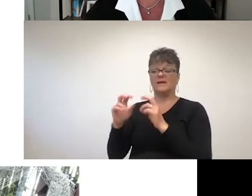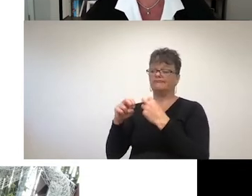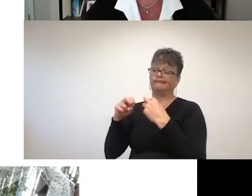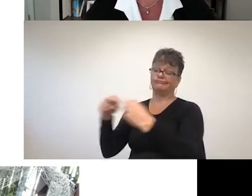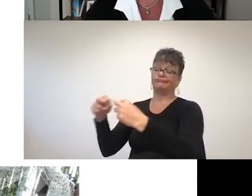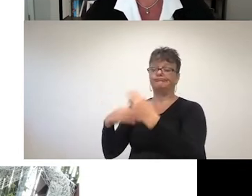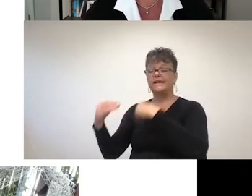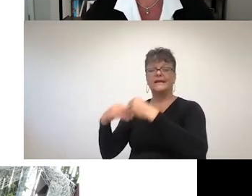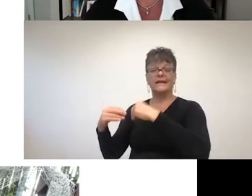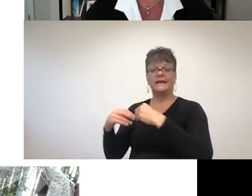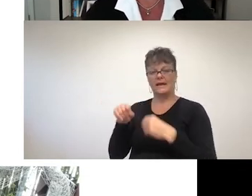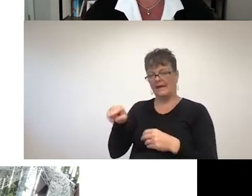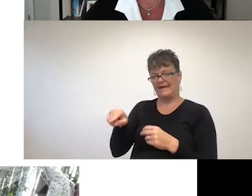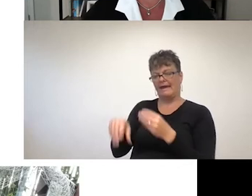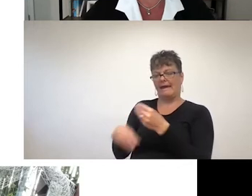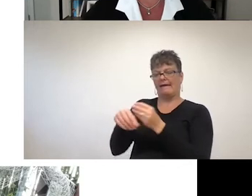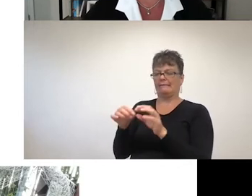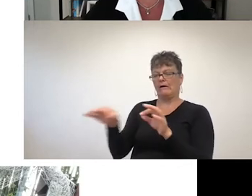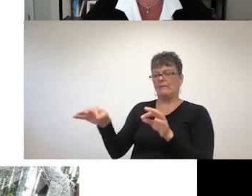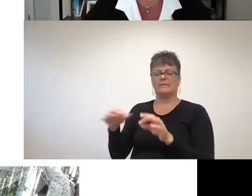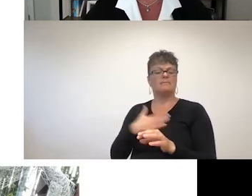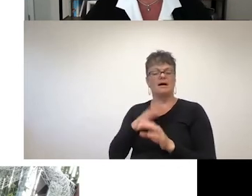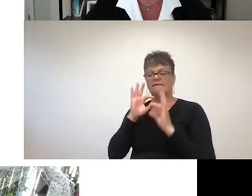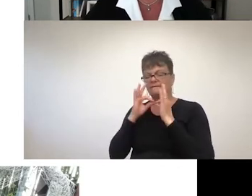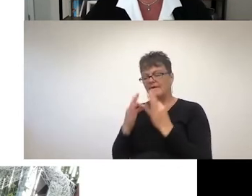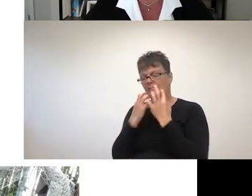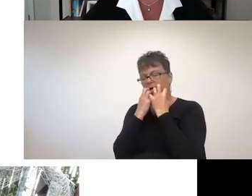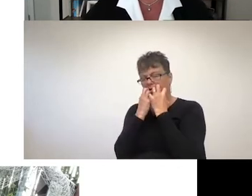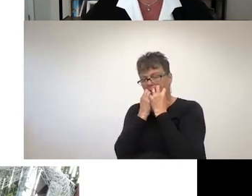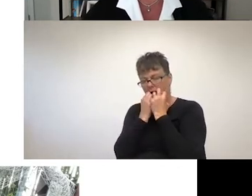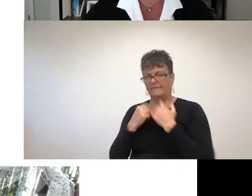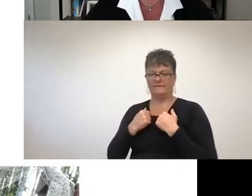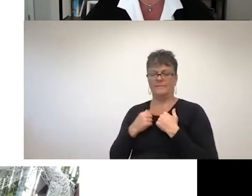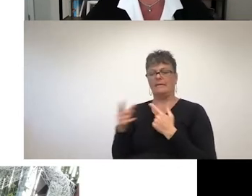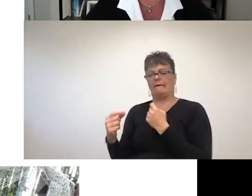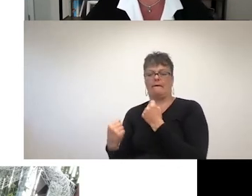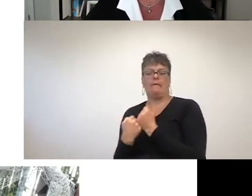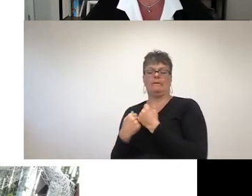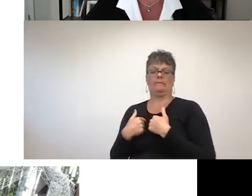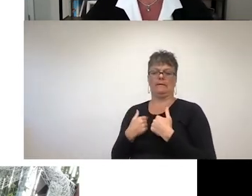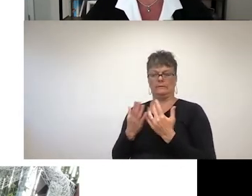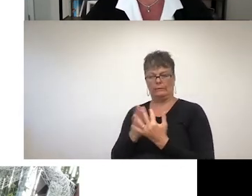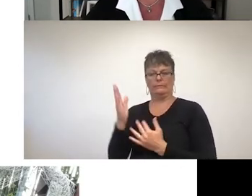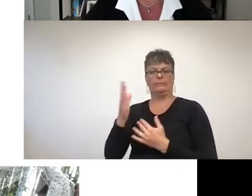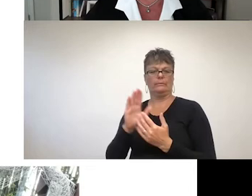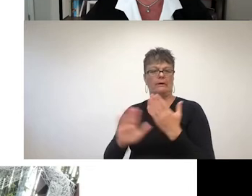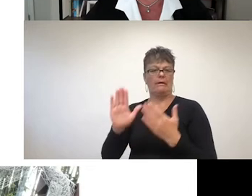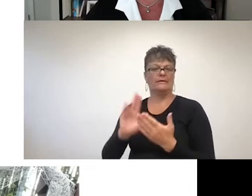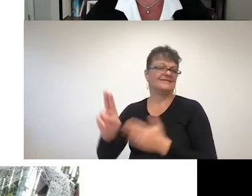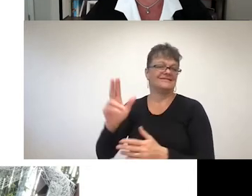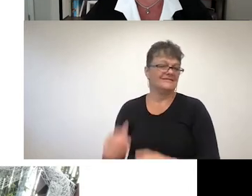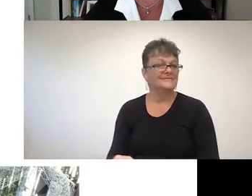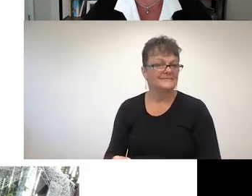think about inviting students to share something about themselves. This is one idea that can help you do that. You can also